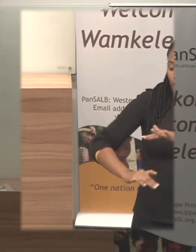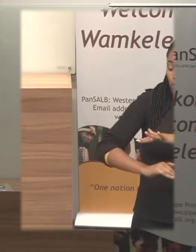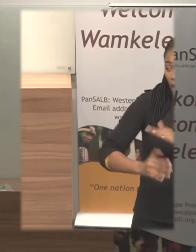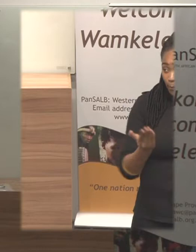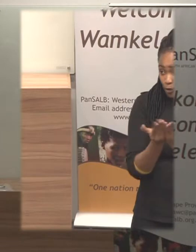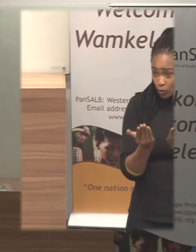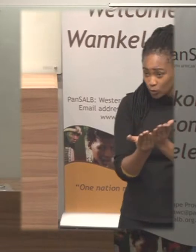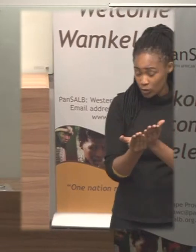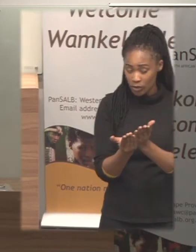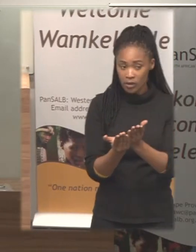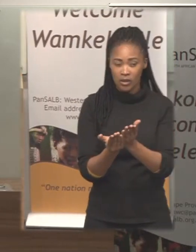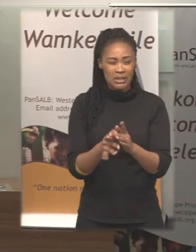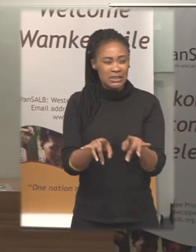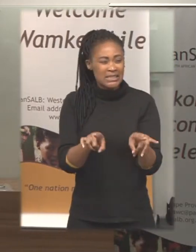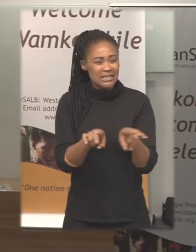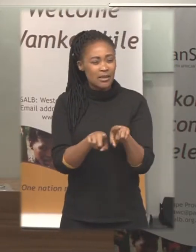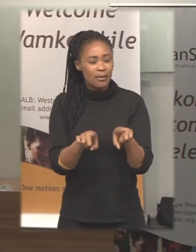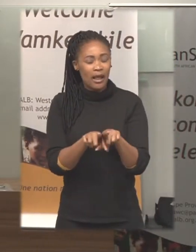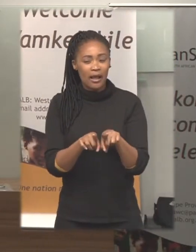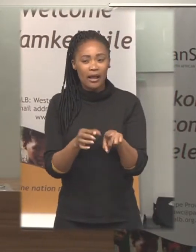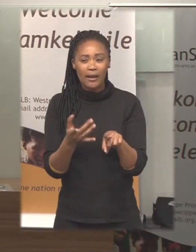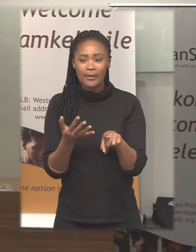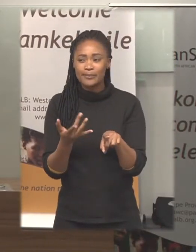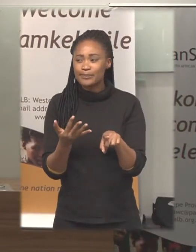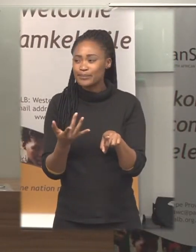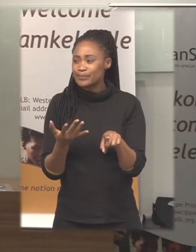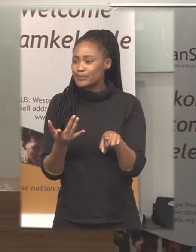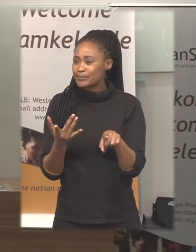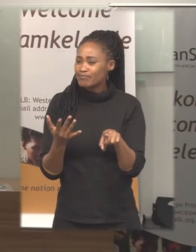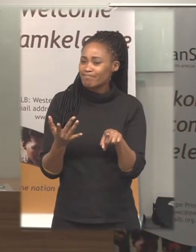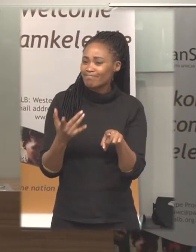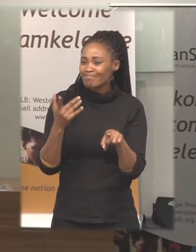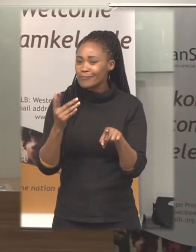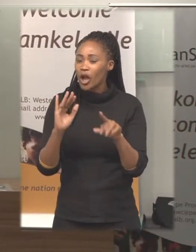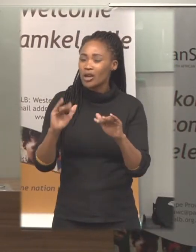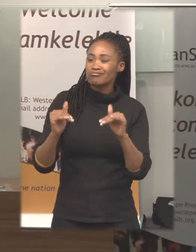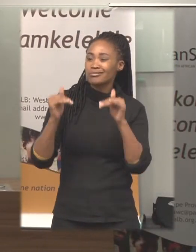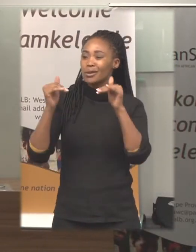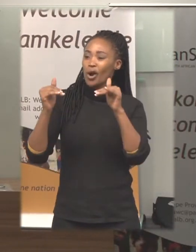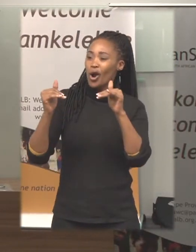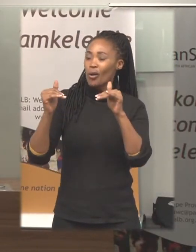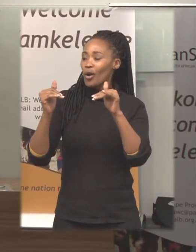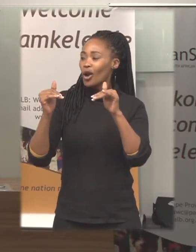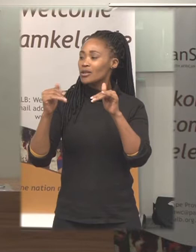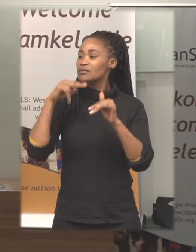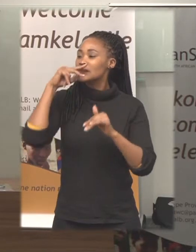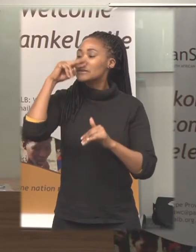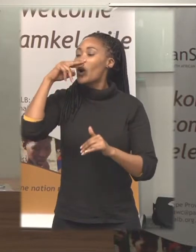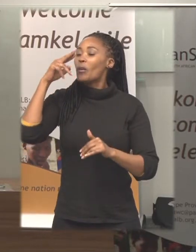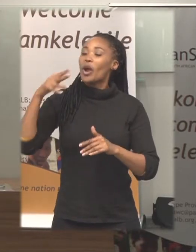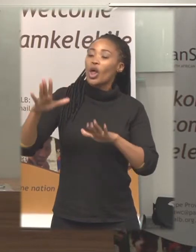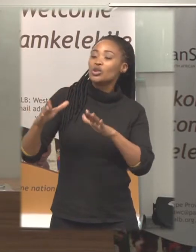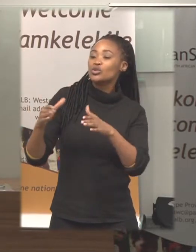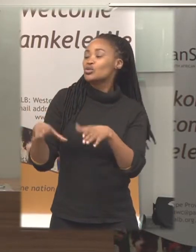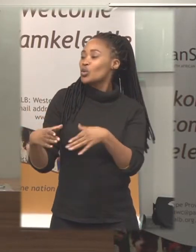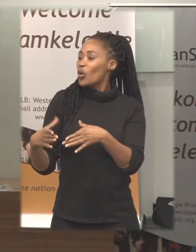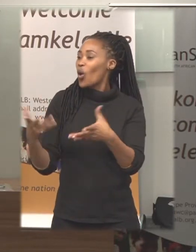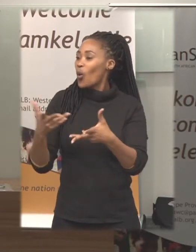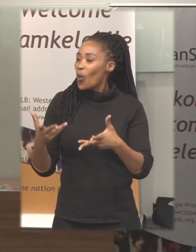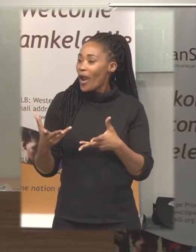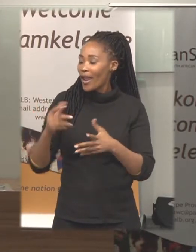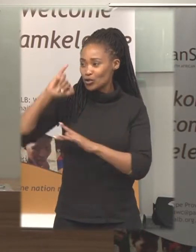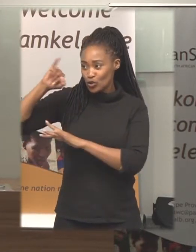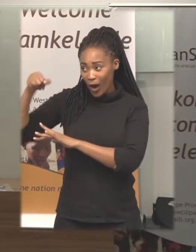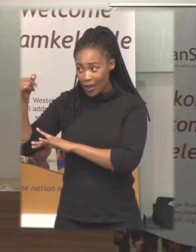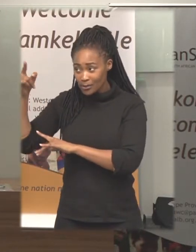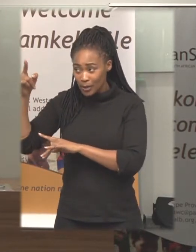is similar to the suburban school in Johannesburg, but this one is in Cape Town, that it used to